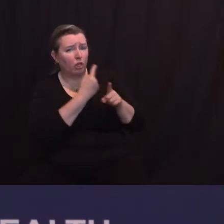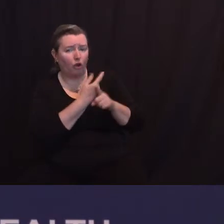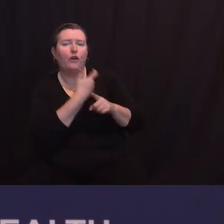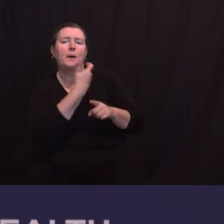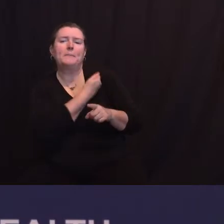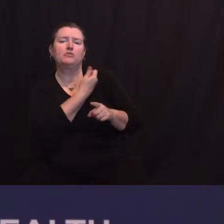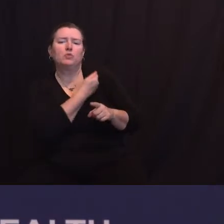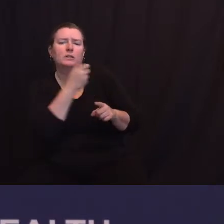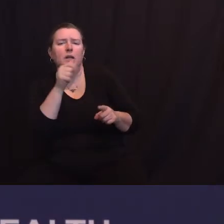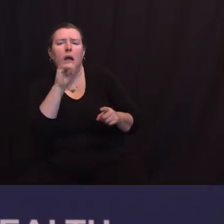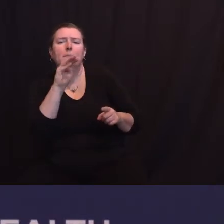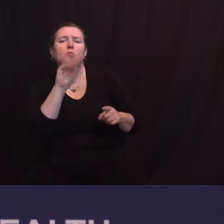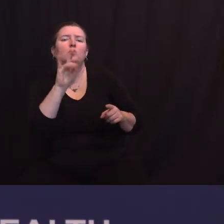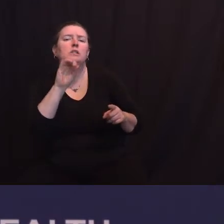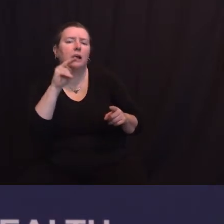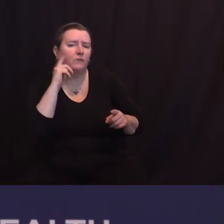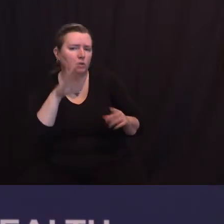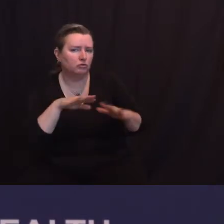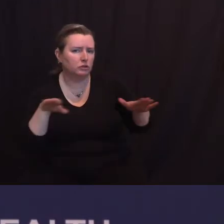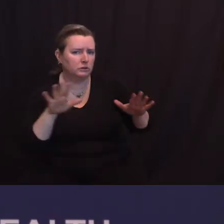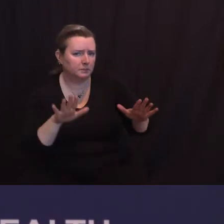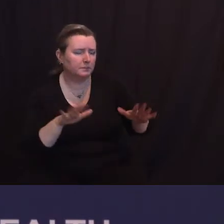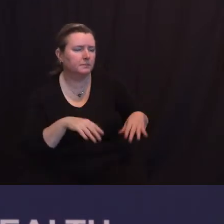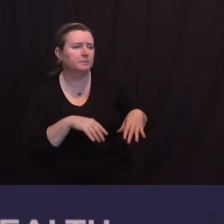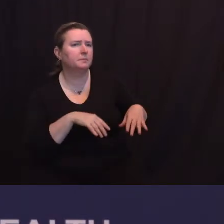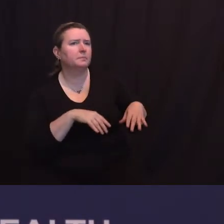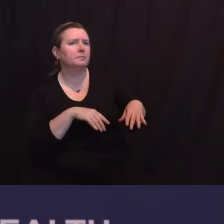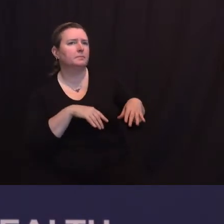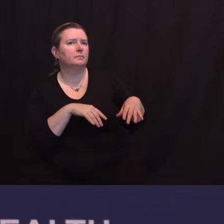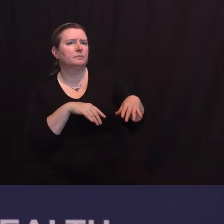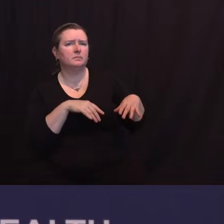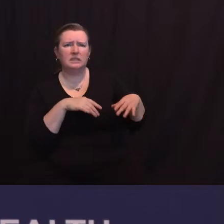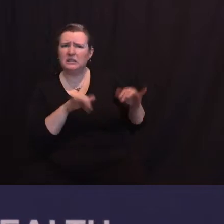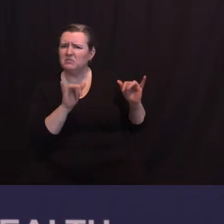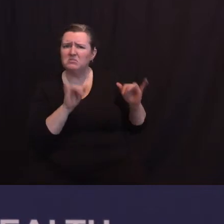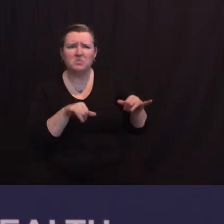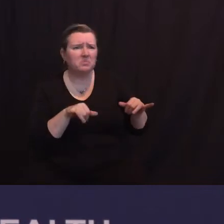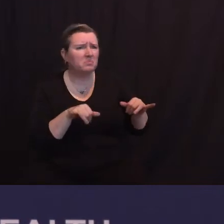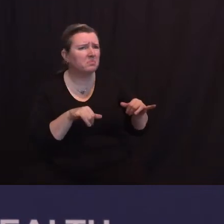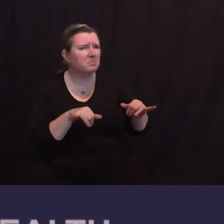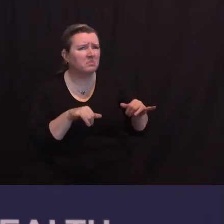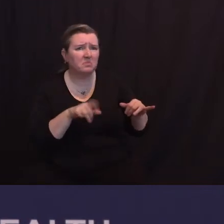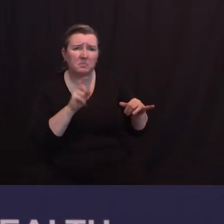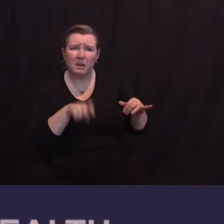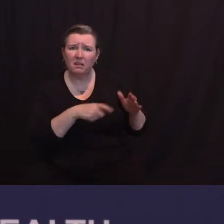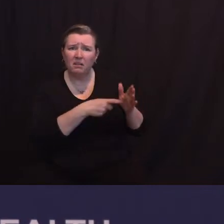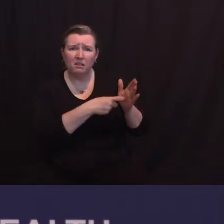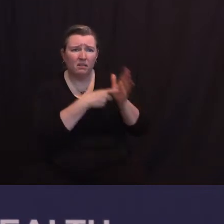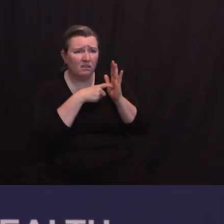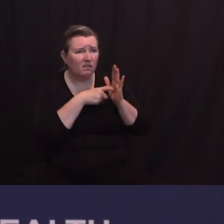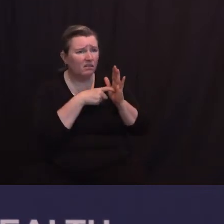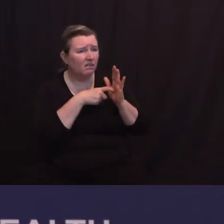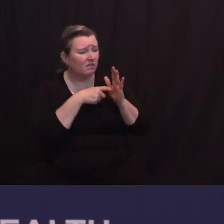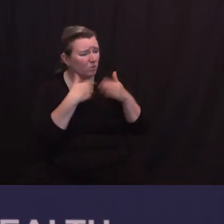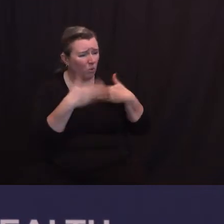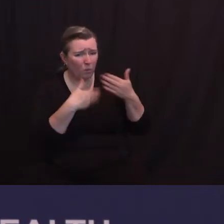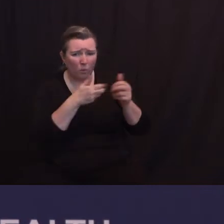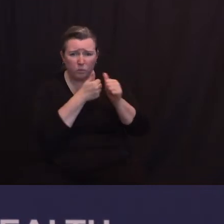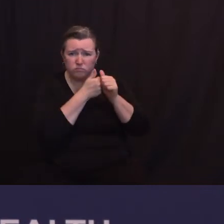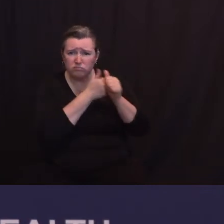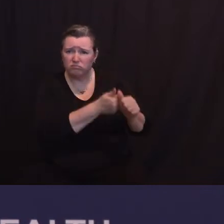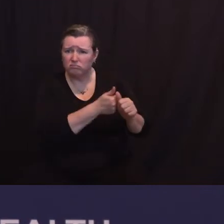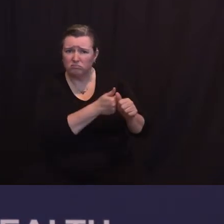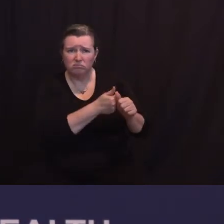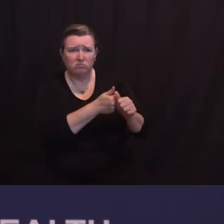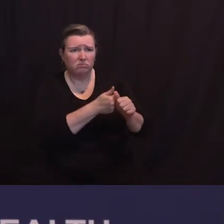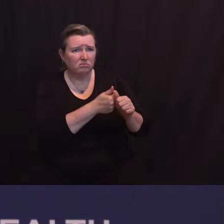marches on, and having said that, I've got no comment on the question on eliminating religious exemptions.